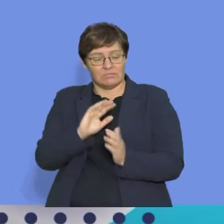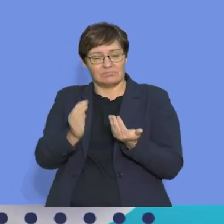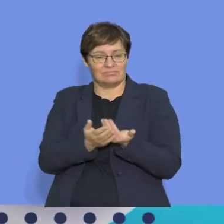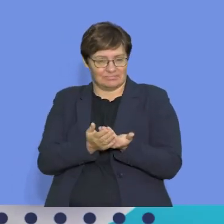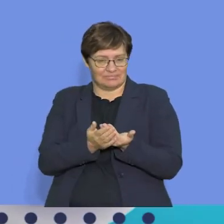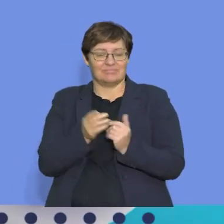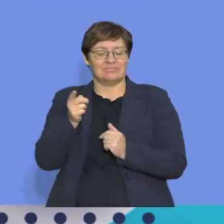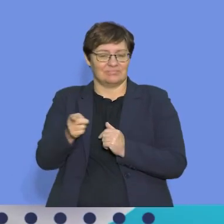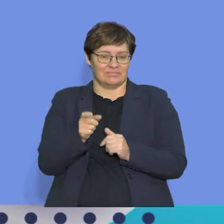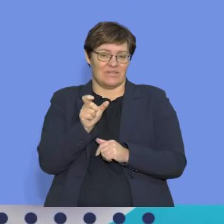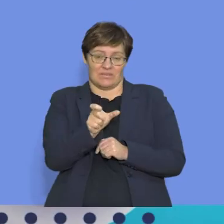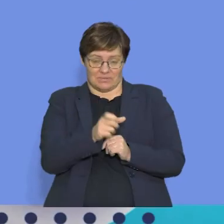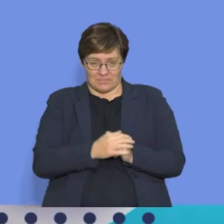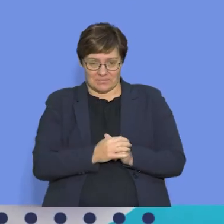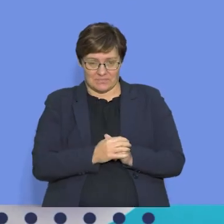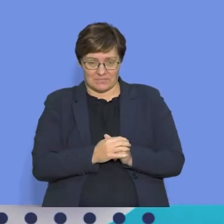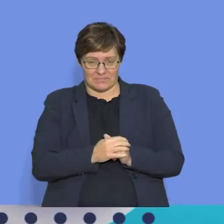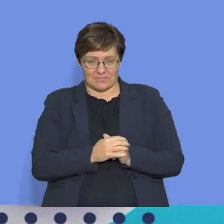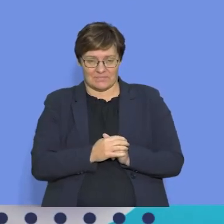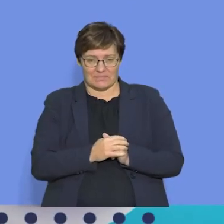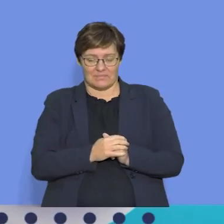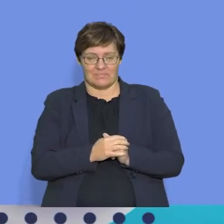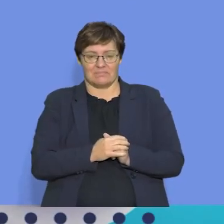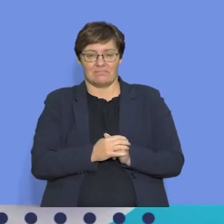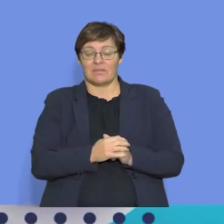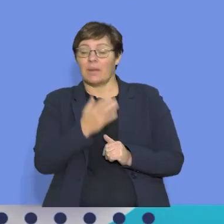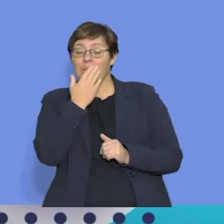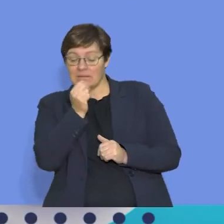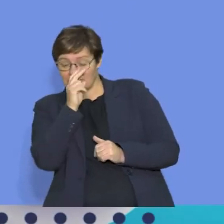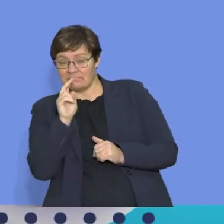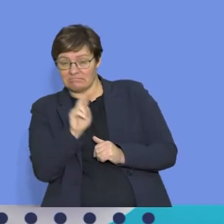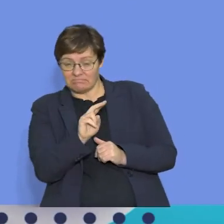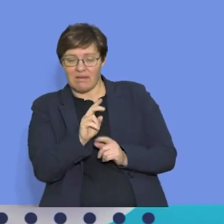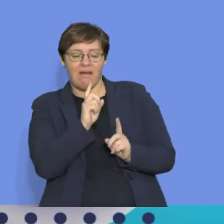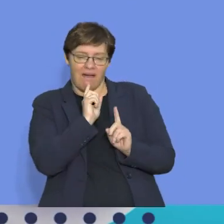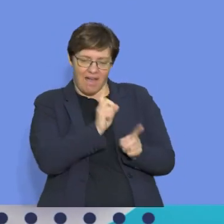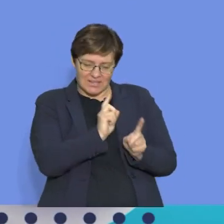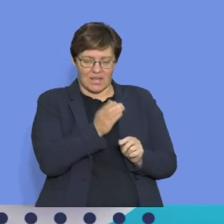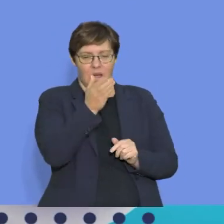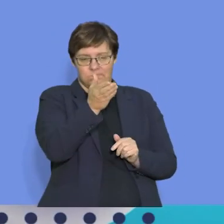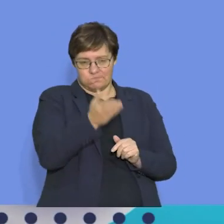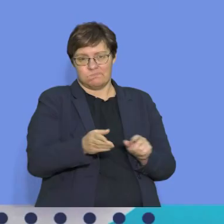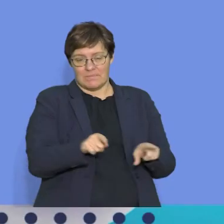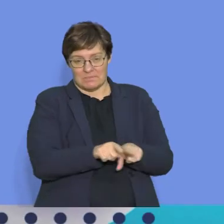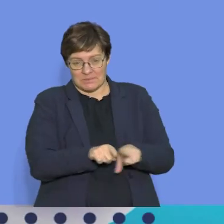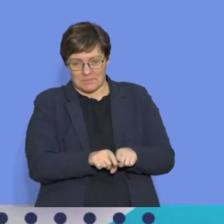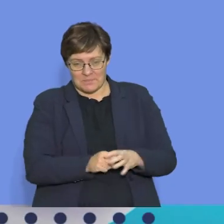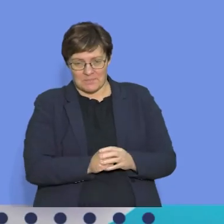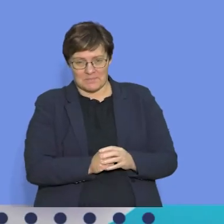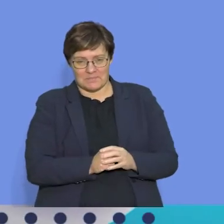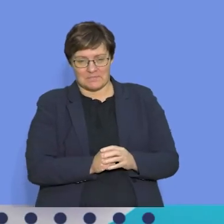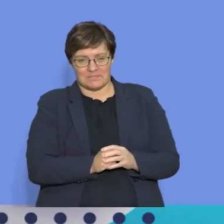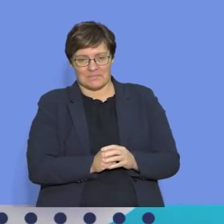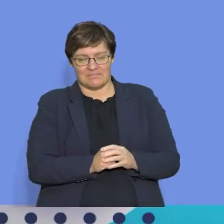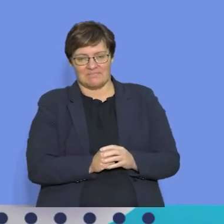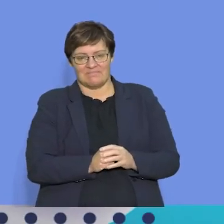the notes that will accompany this recording. So please have a look. All the answers are there